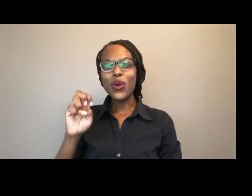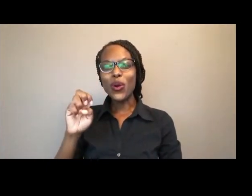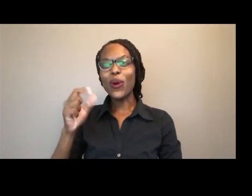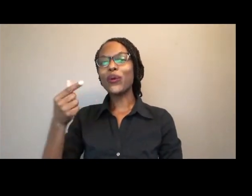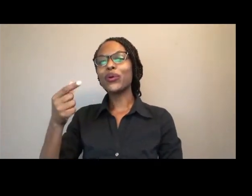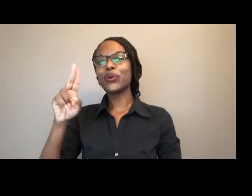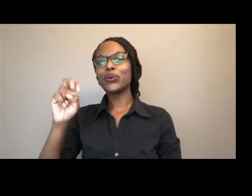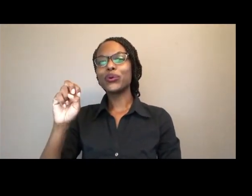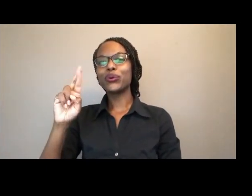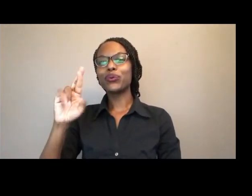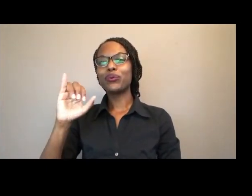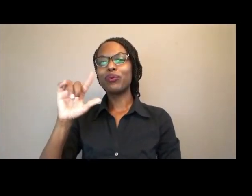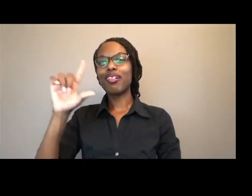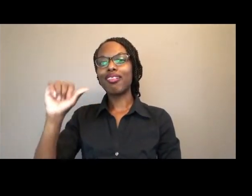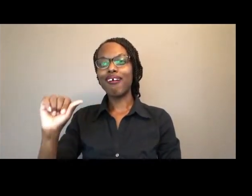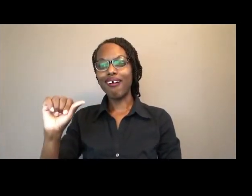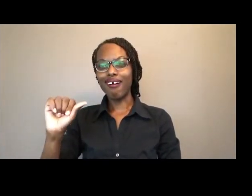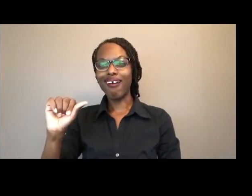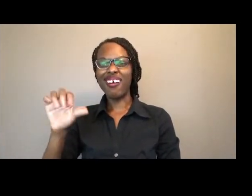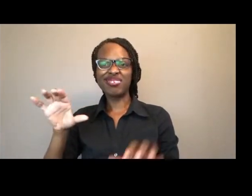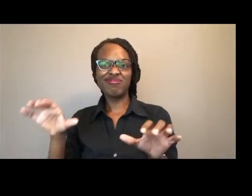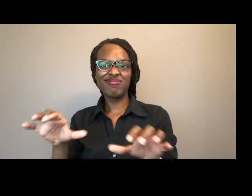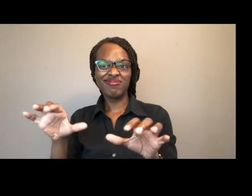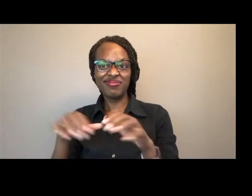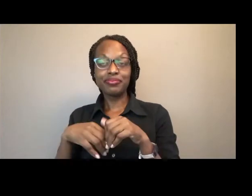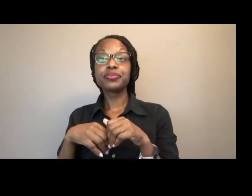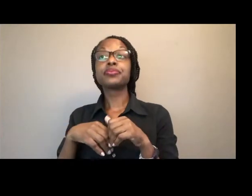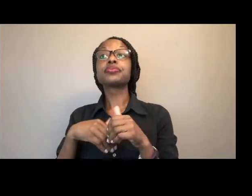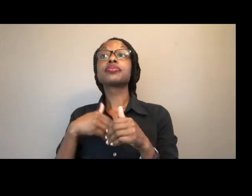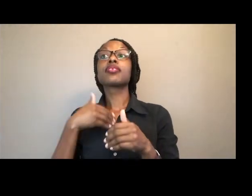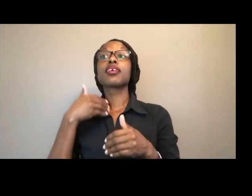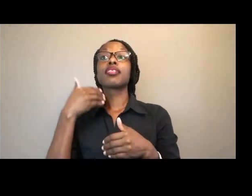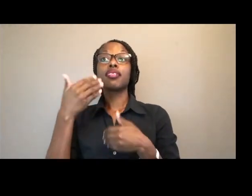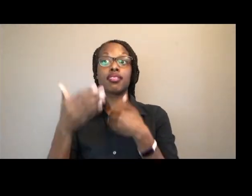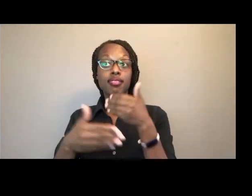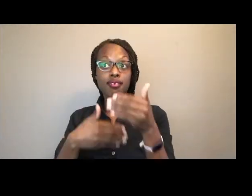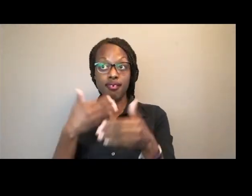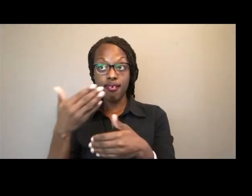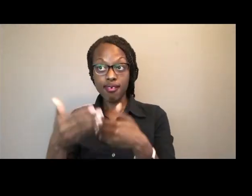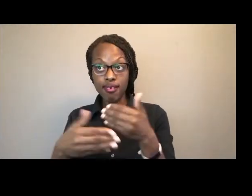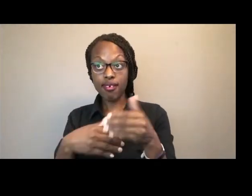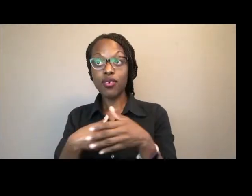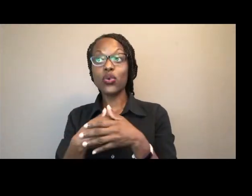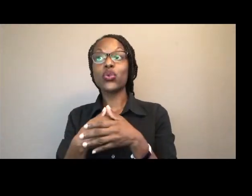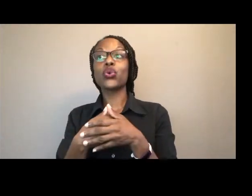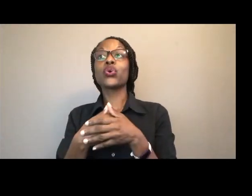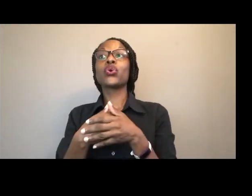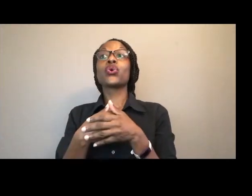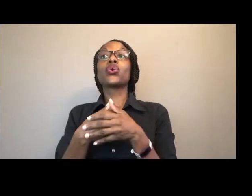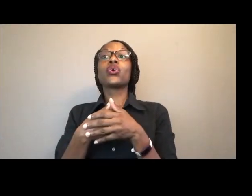we became involved. Then it went way, way, way